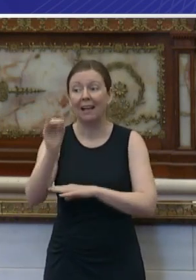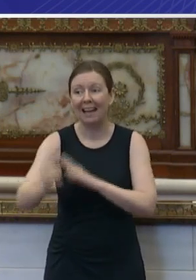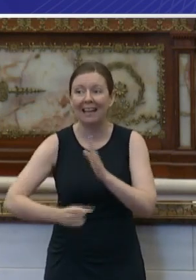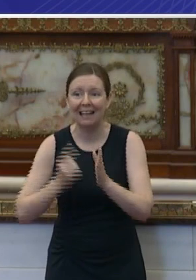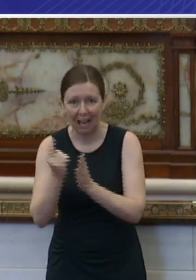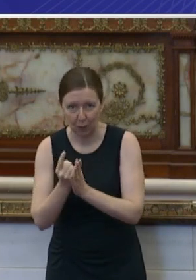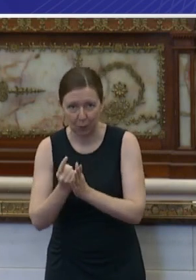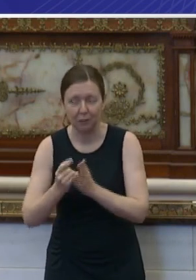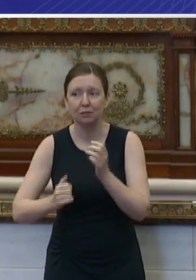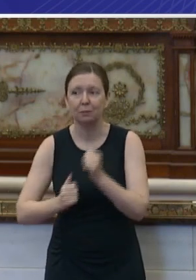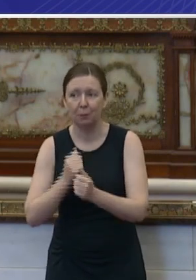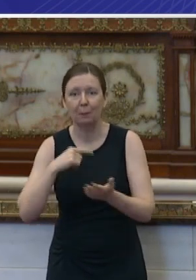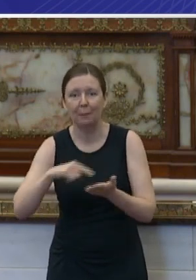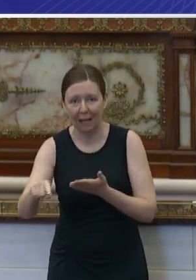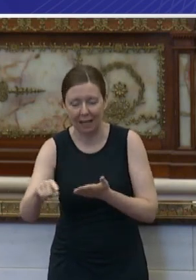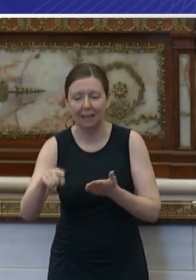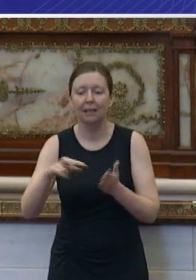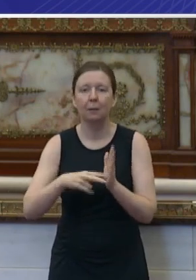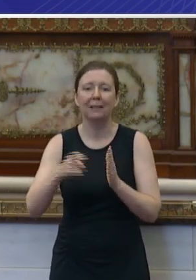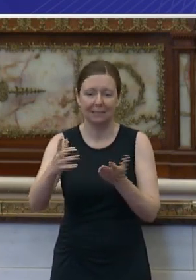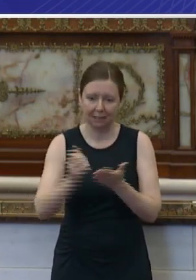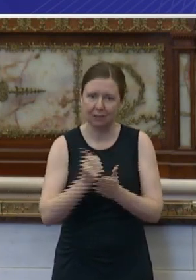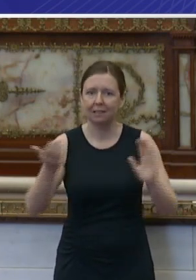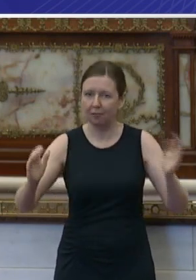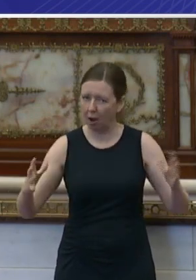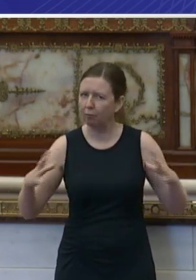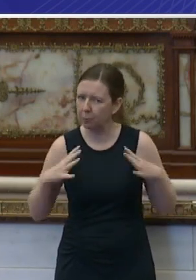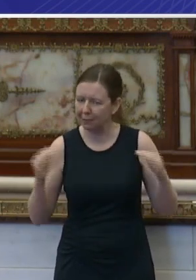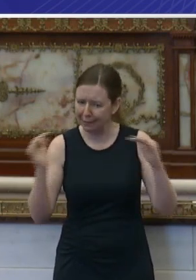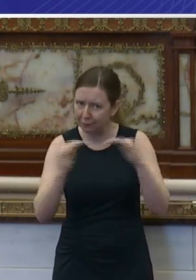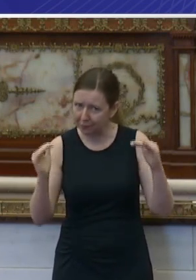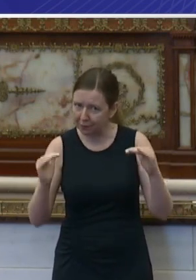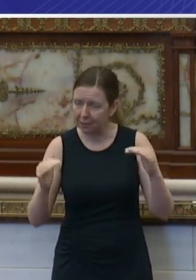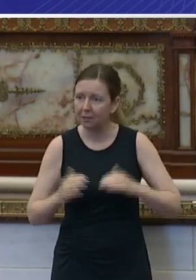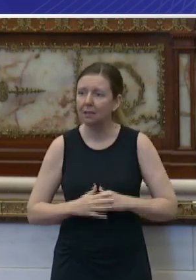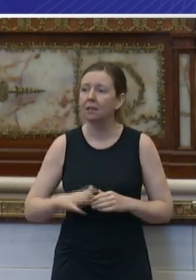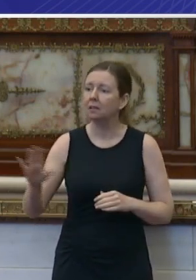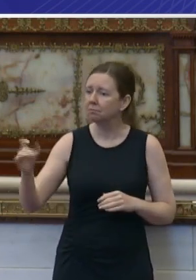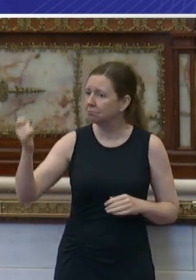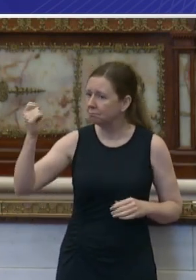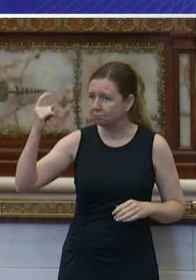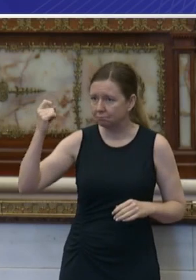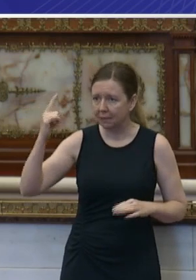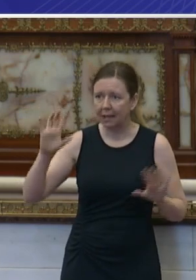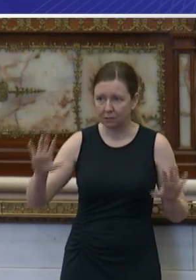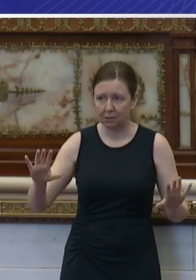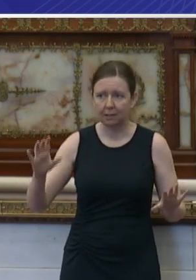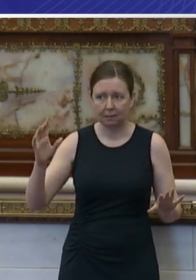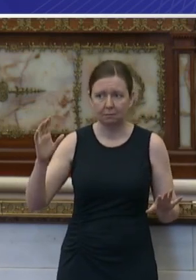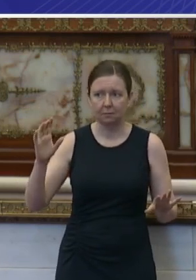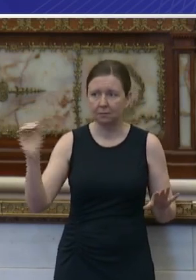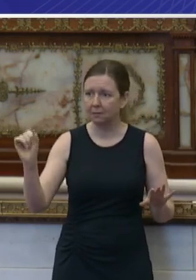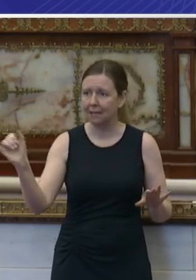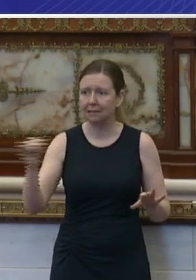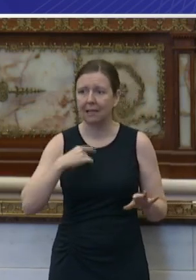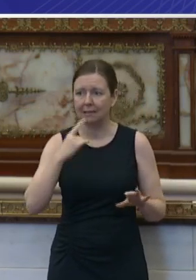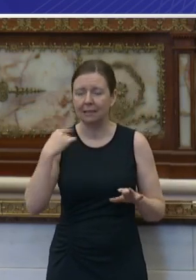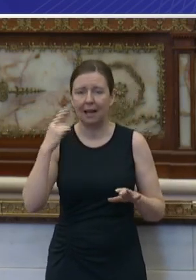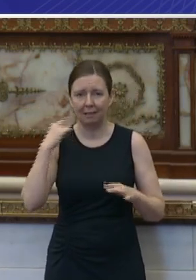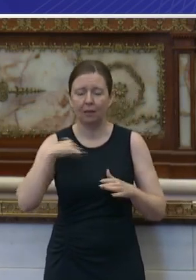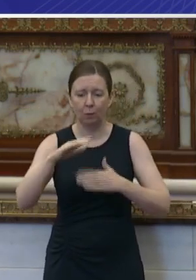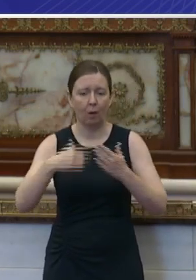hours per pay, they would receive comparable leave. Yeah, no, I totally understand that, Councilwoman. And like I said, I think we